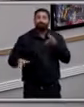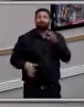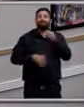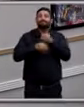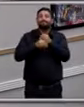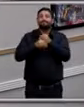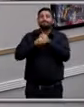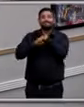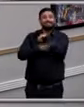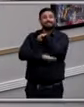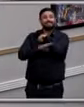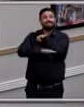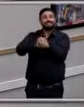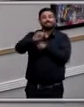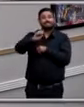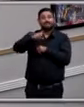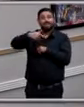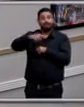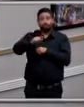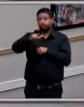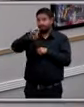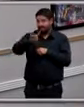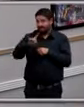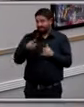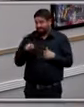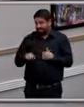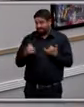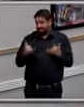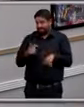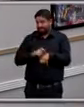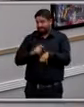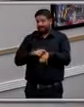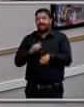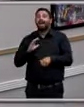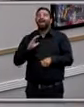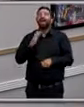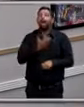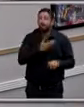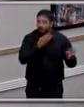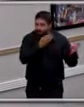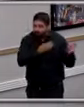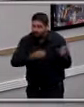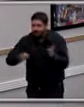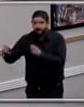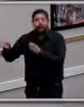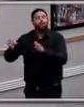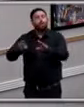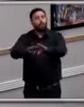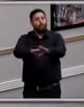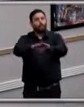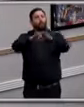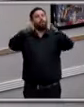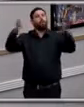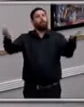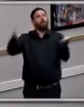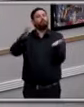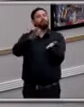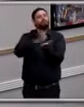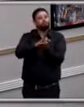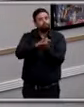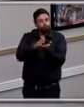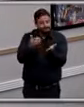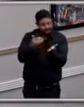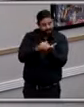on September the 28th, at this time, is our plan to reopen our schools for